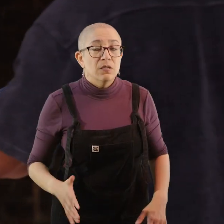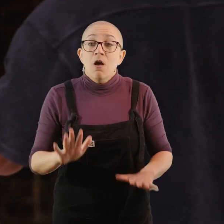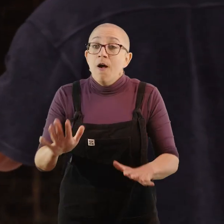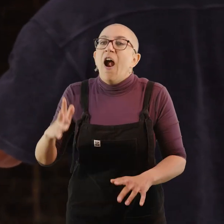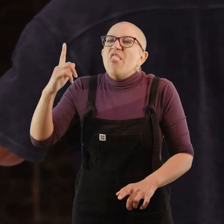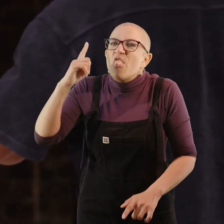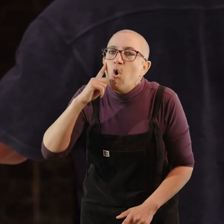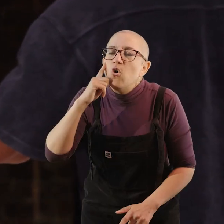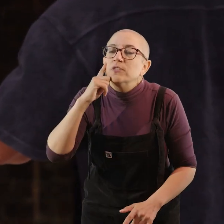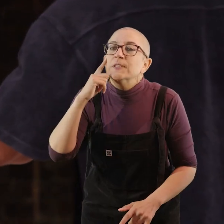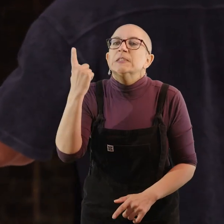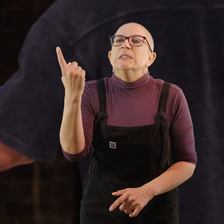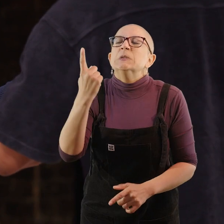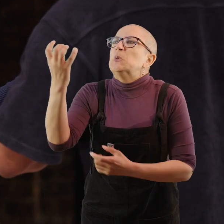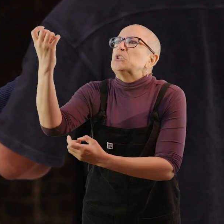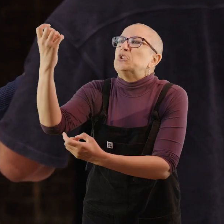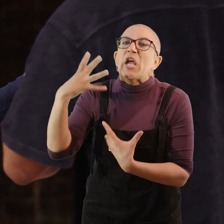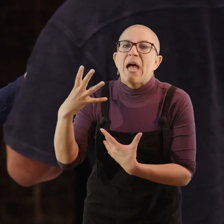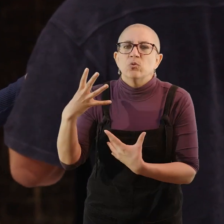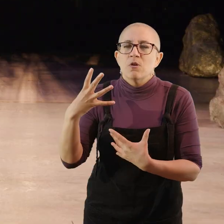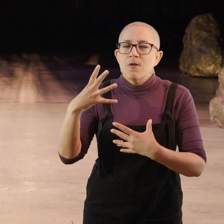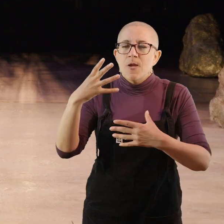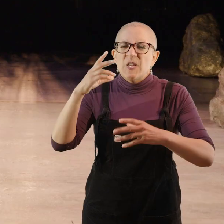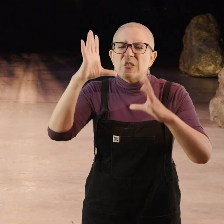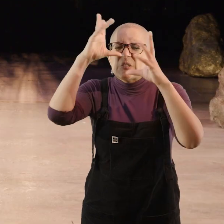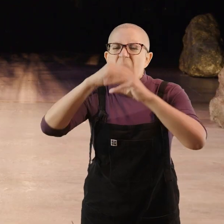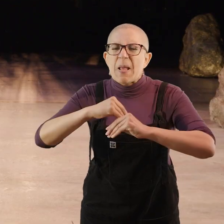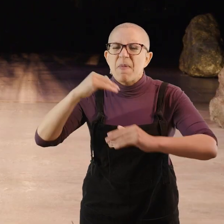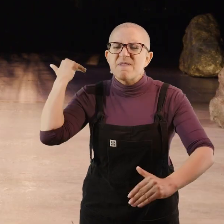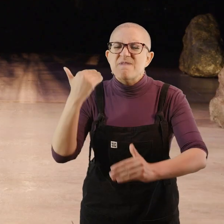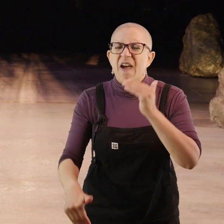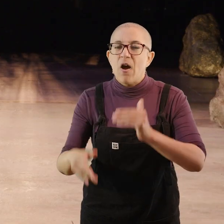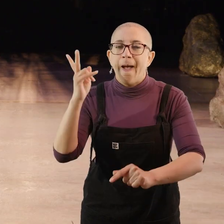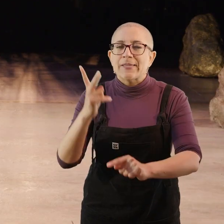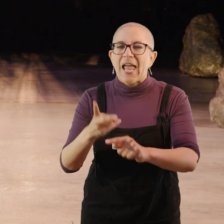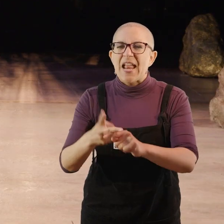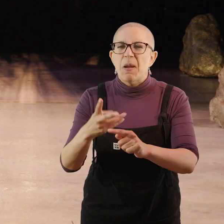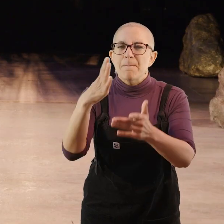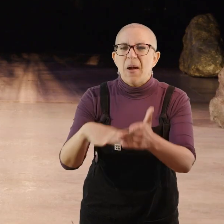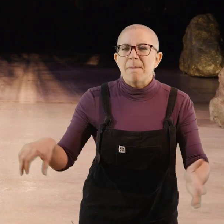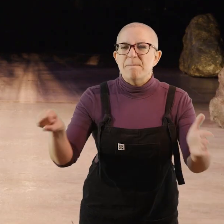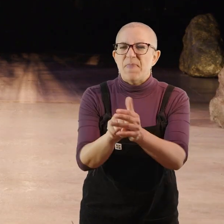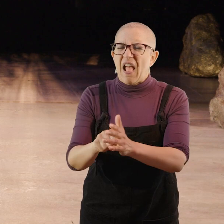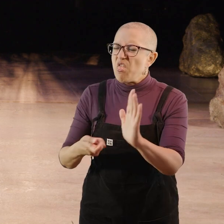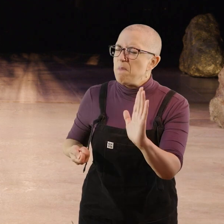Methought I heard a voice cry, sleep no more. Macbeth does murder sleep. The